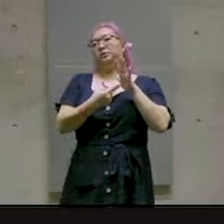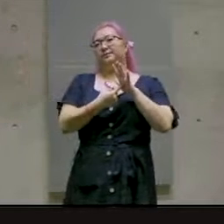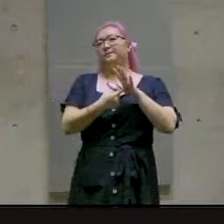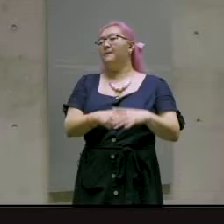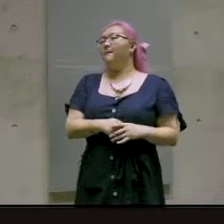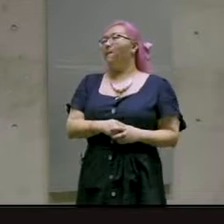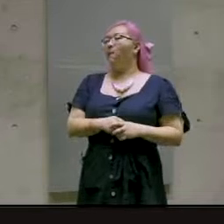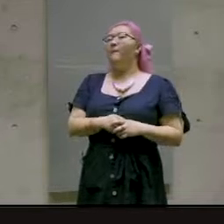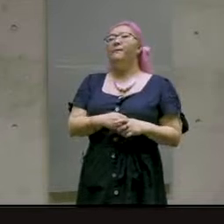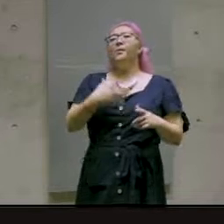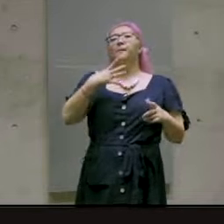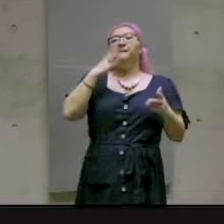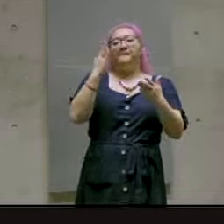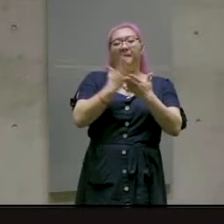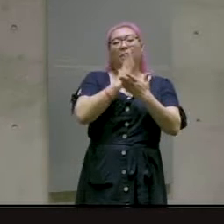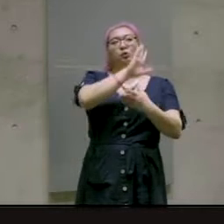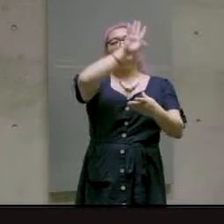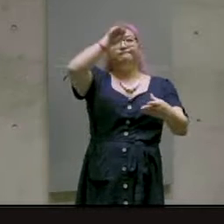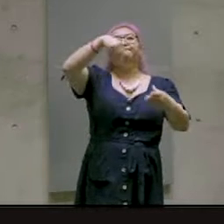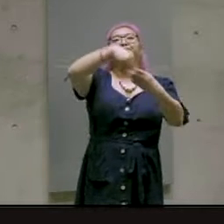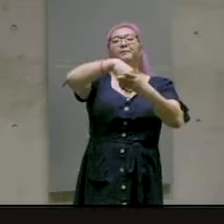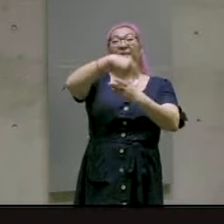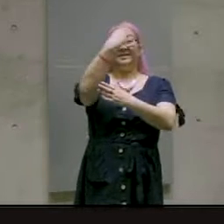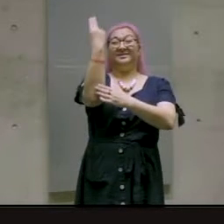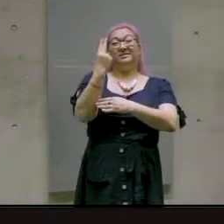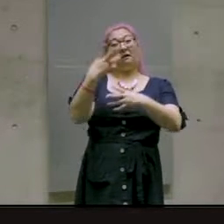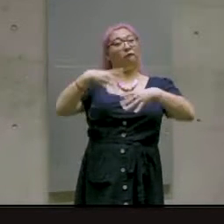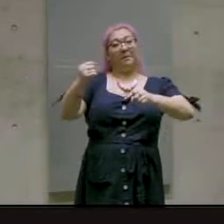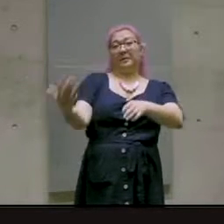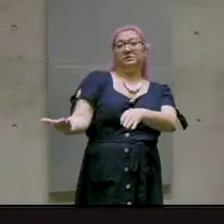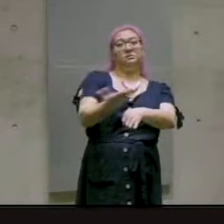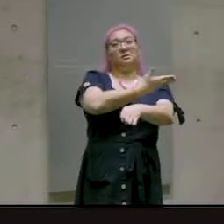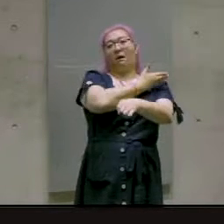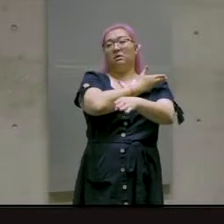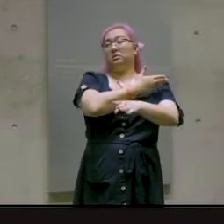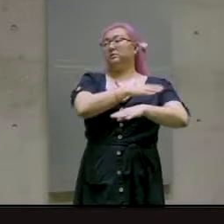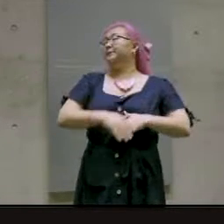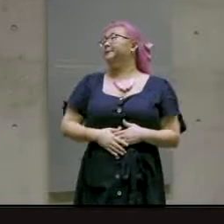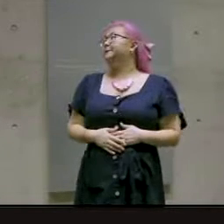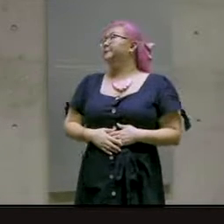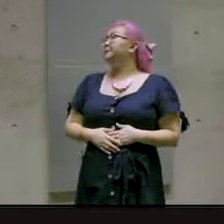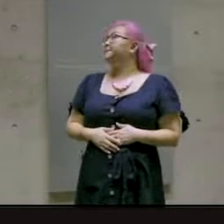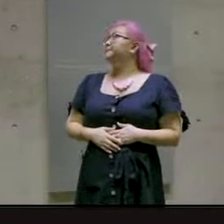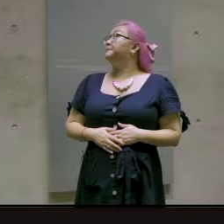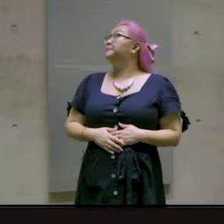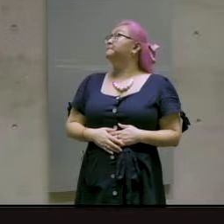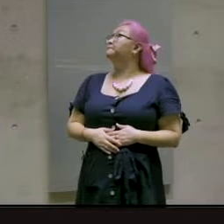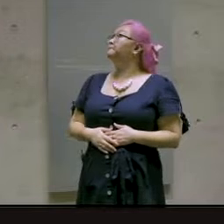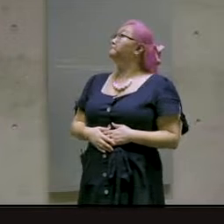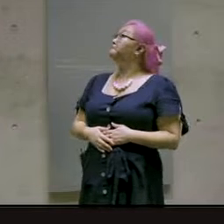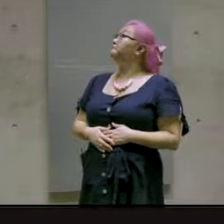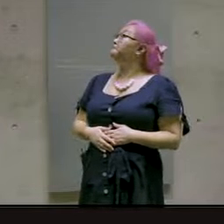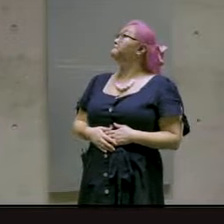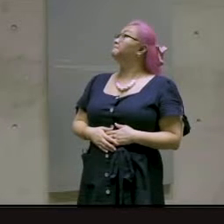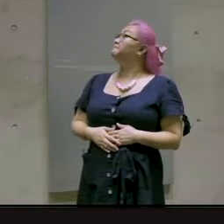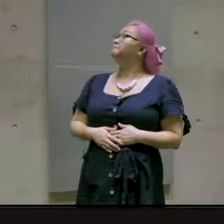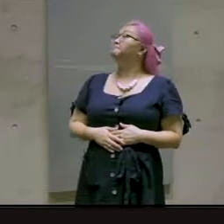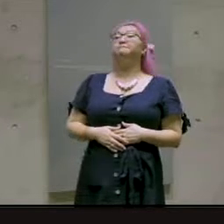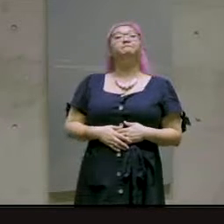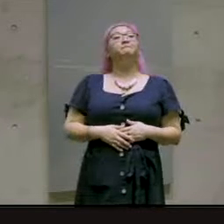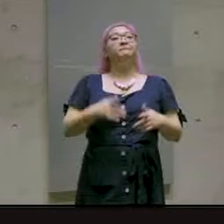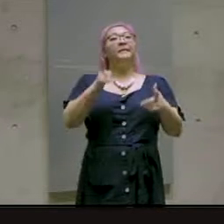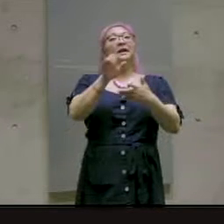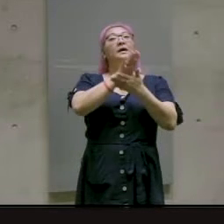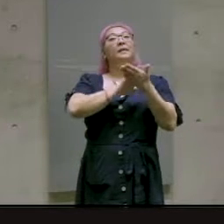outset. We kind of co-author the protagonist from the outset of the game. We do this when the player is kind of choosing their